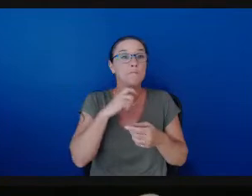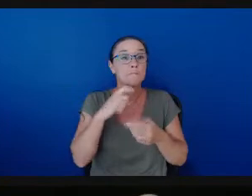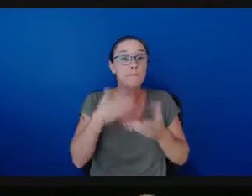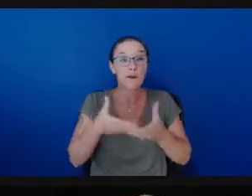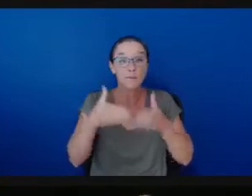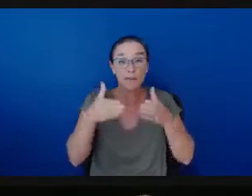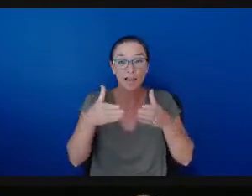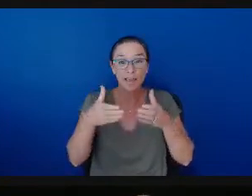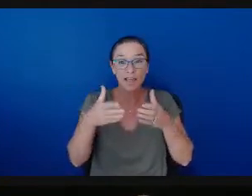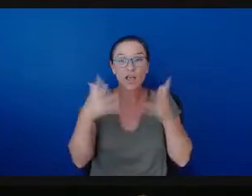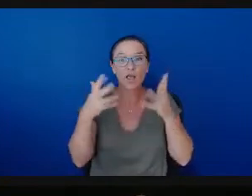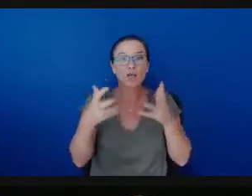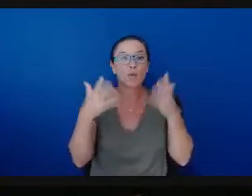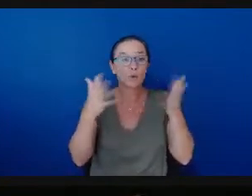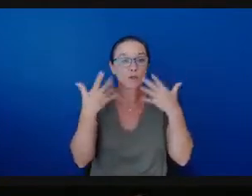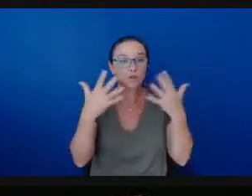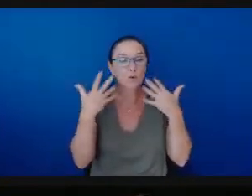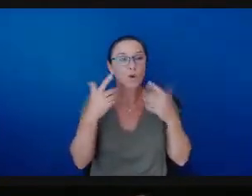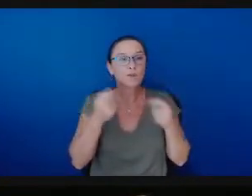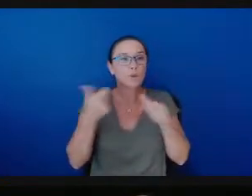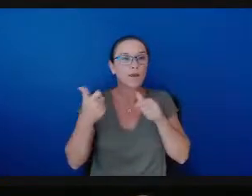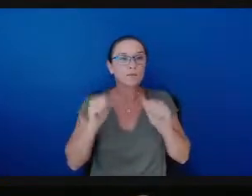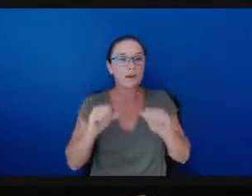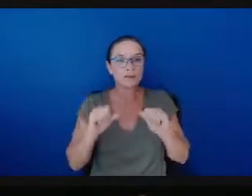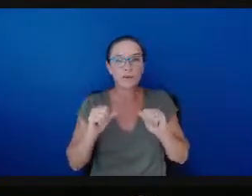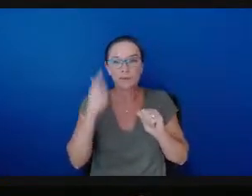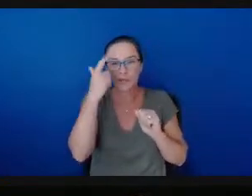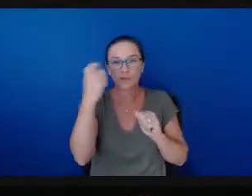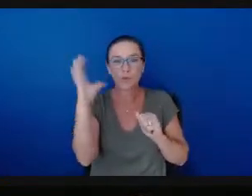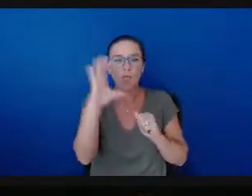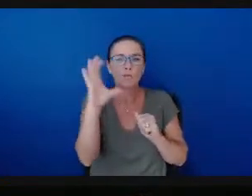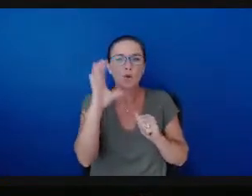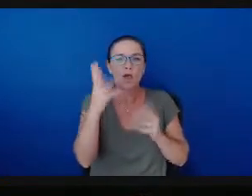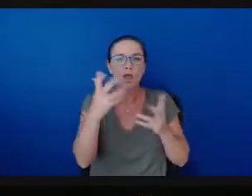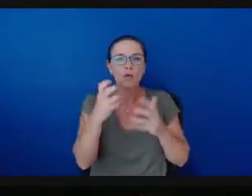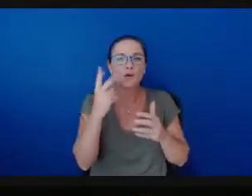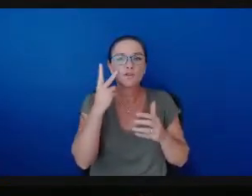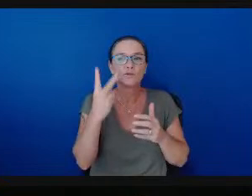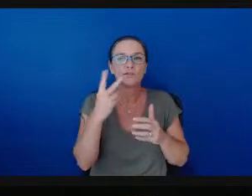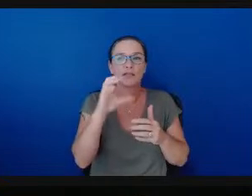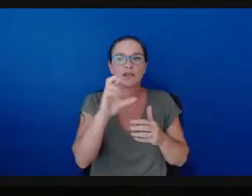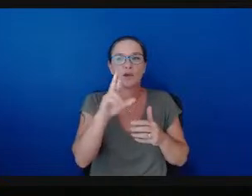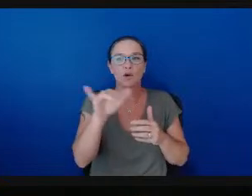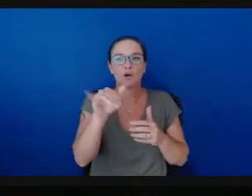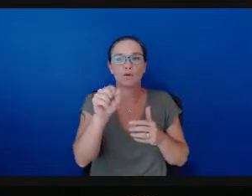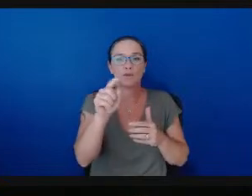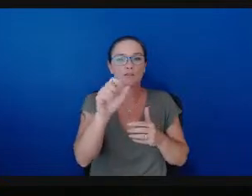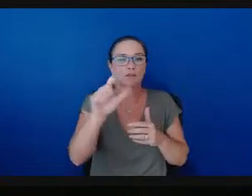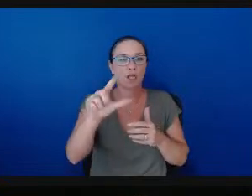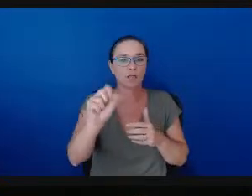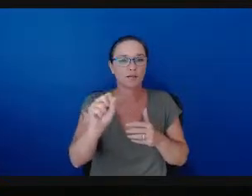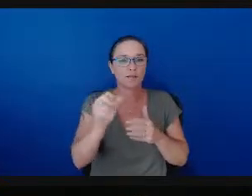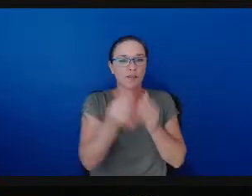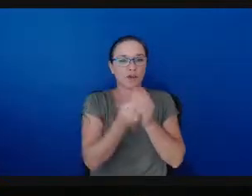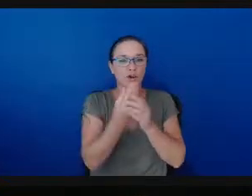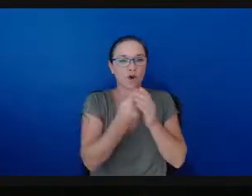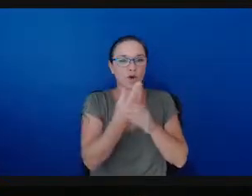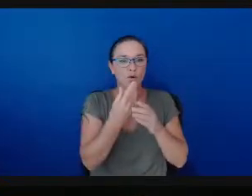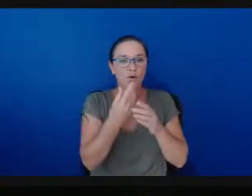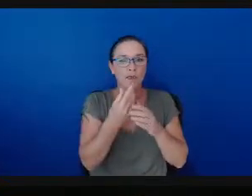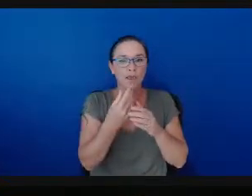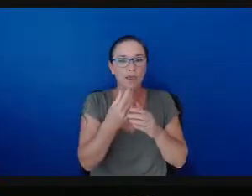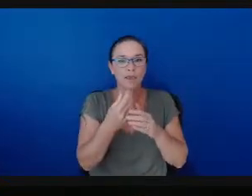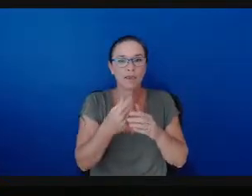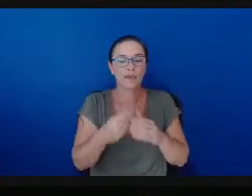as quickly as possible, because what he's really looking for is the crystals that have grown in the lava over the life of the lava coming to the